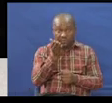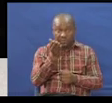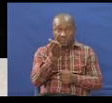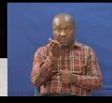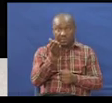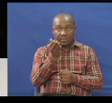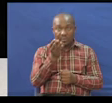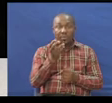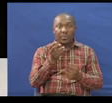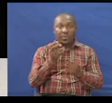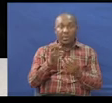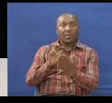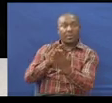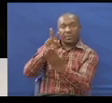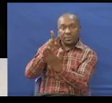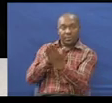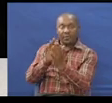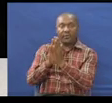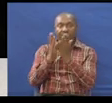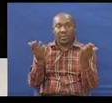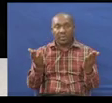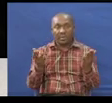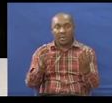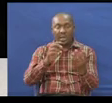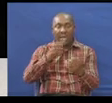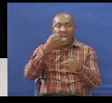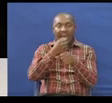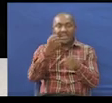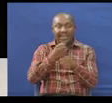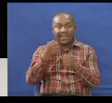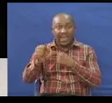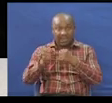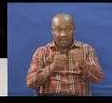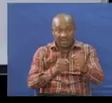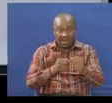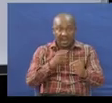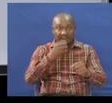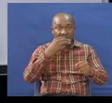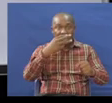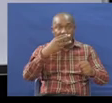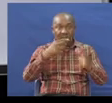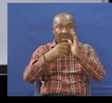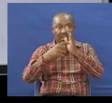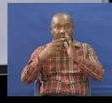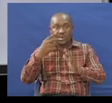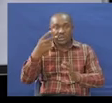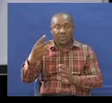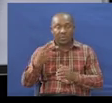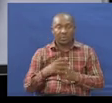I just want you to refer from this book here. It is exercise 3.2.